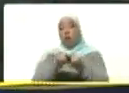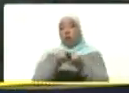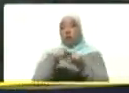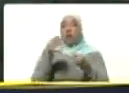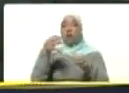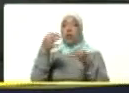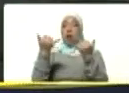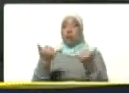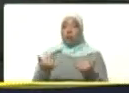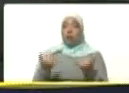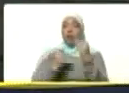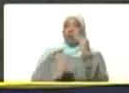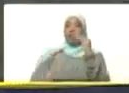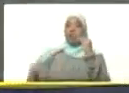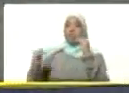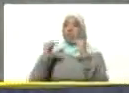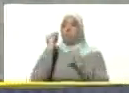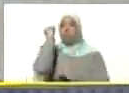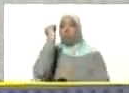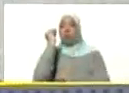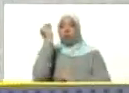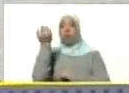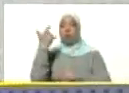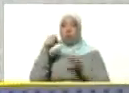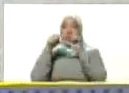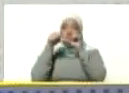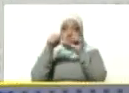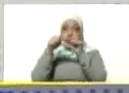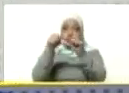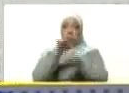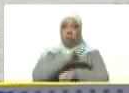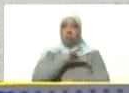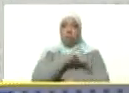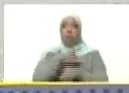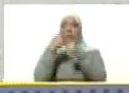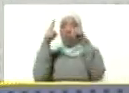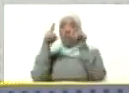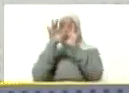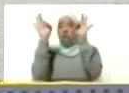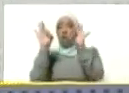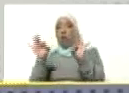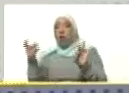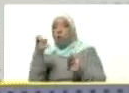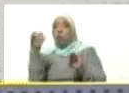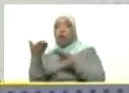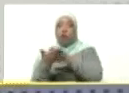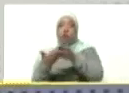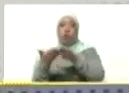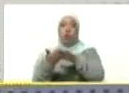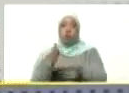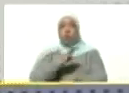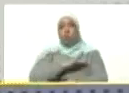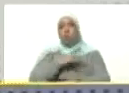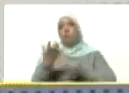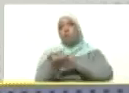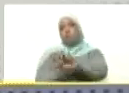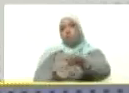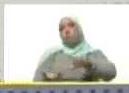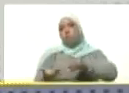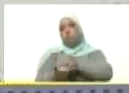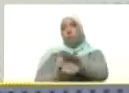way of organizing their affairs. A seguir su propia forma de organizar sus asuntos in their own interest. En su